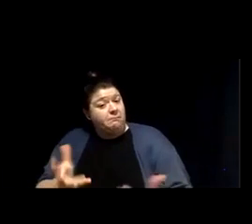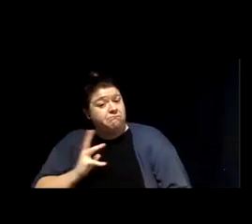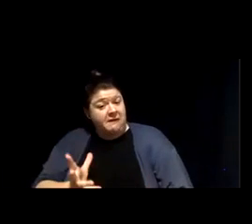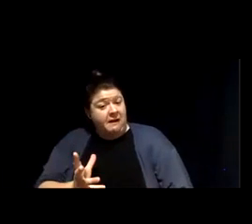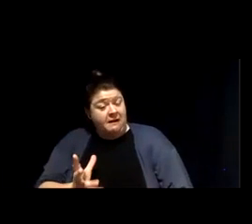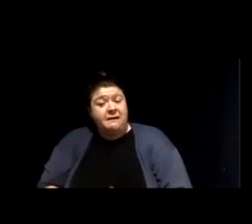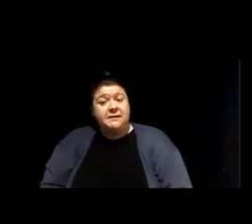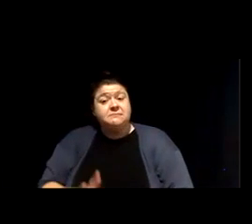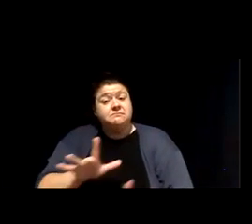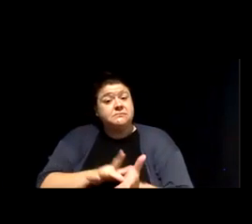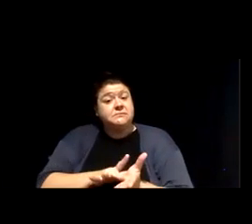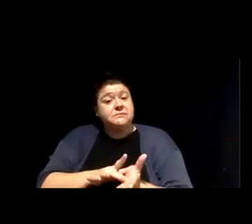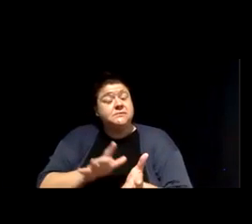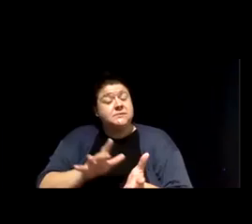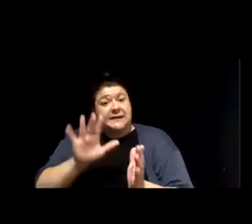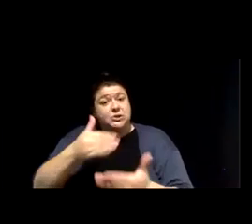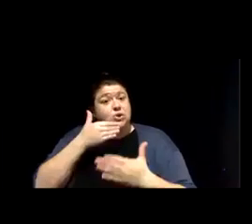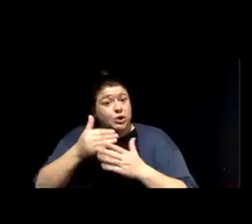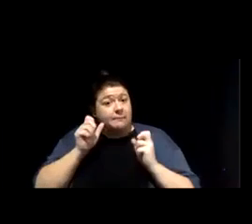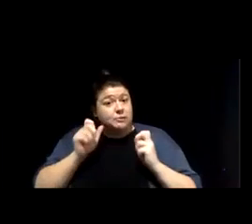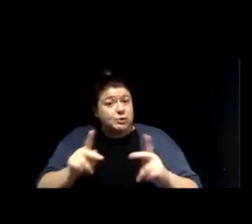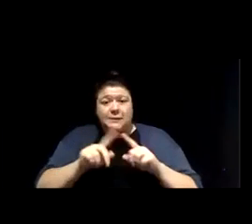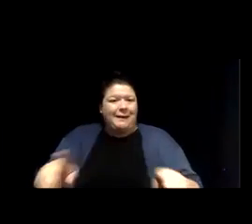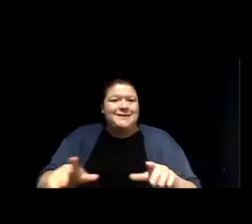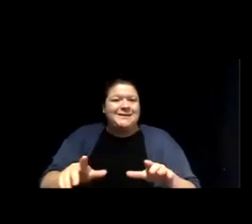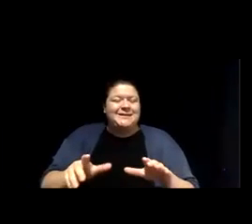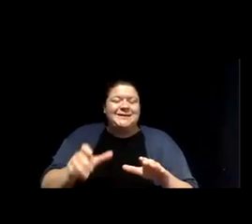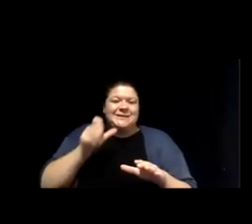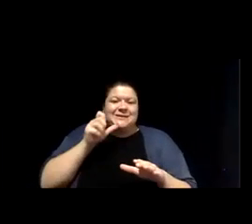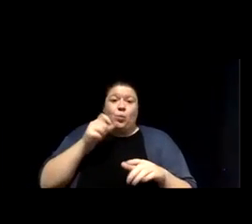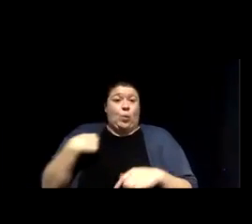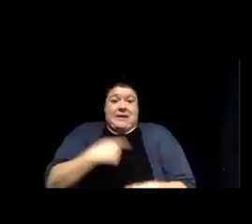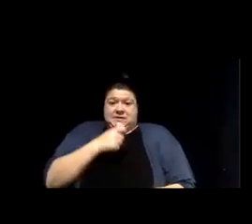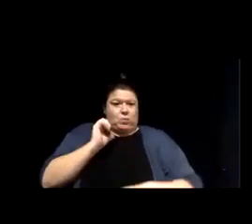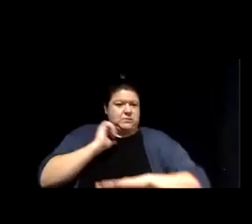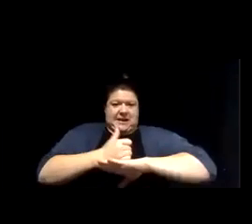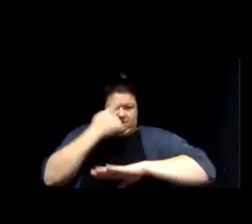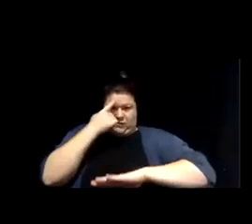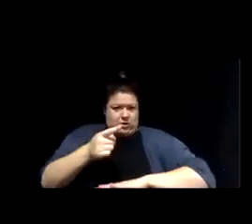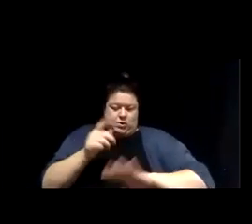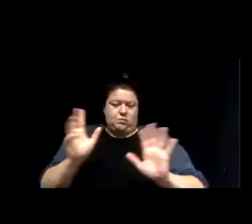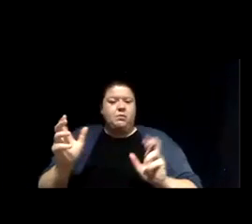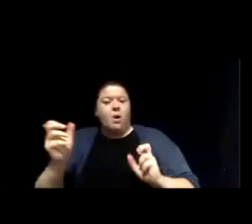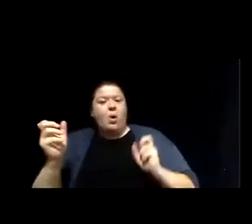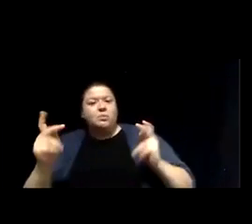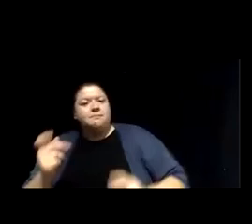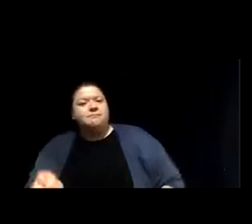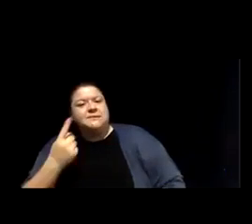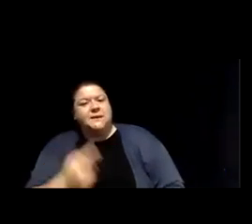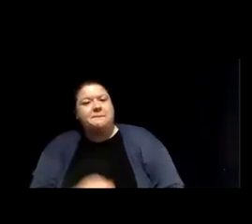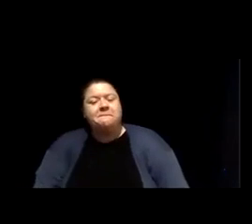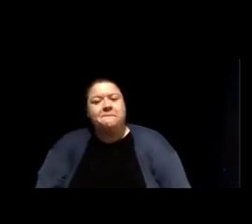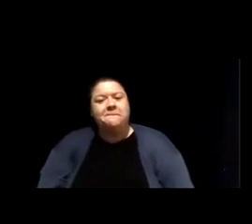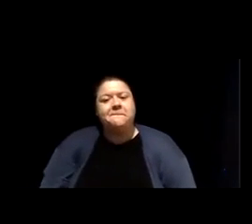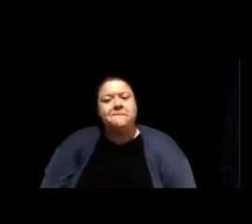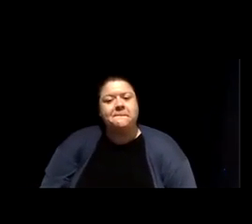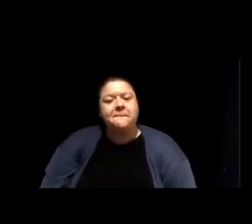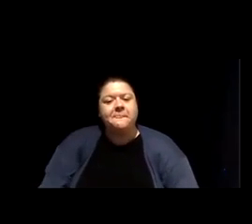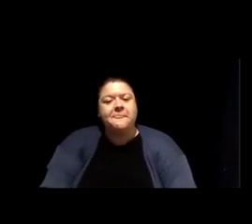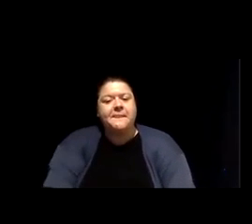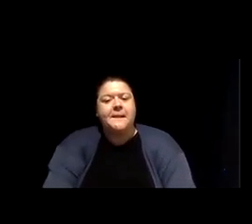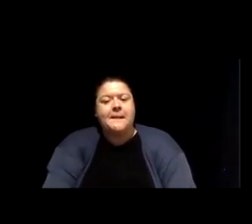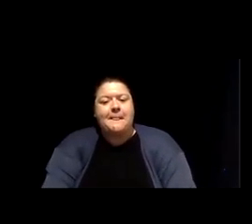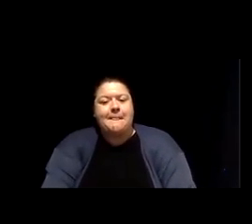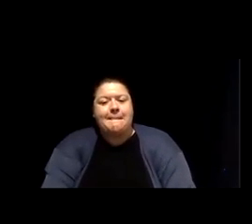Take advantage of that opportunity, but it's not something that we set up for you. Okay. Okay. So